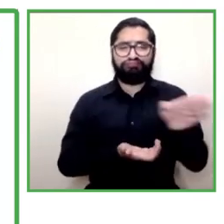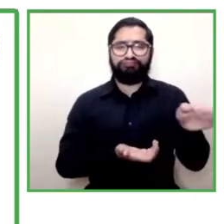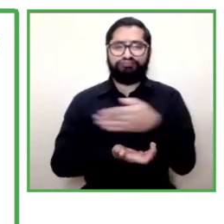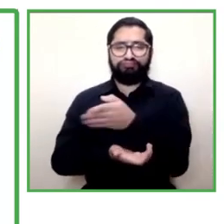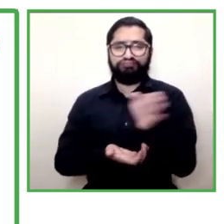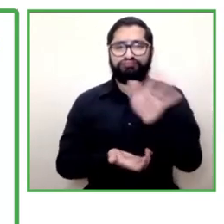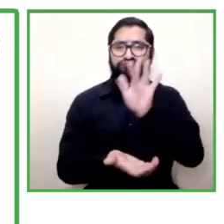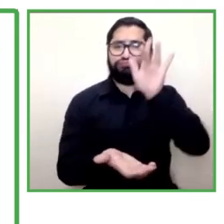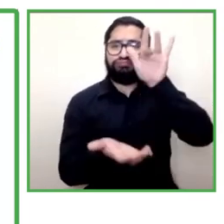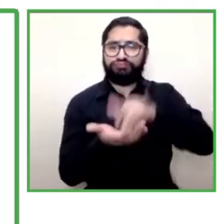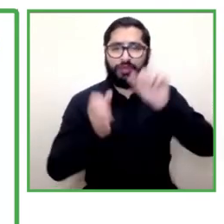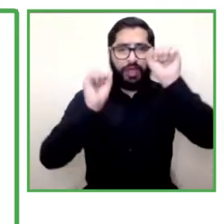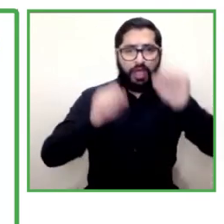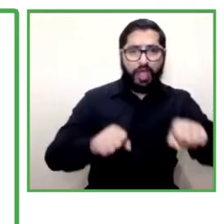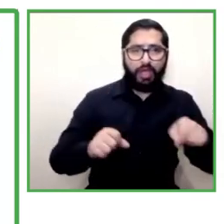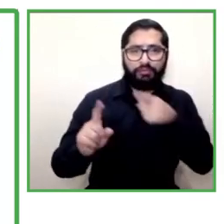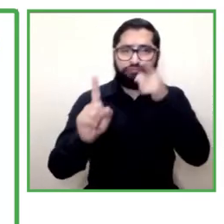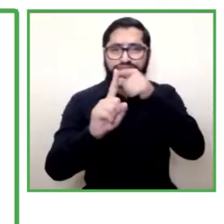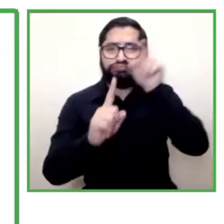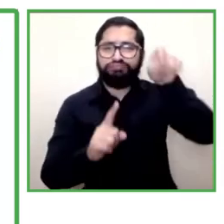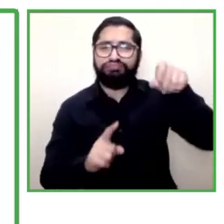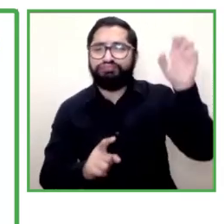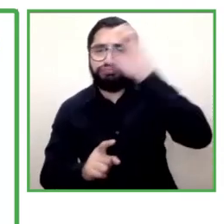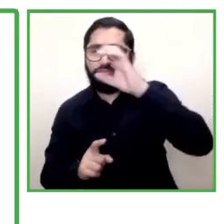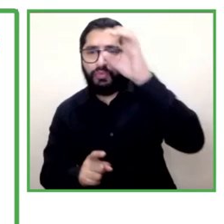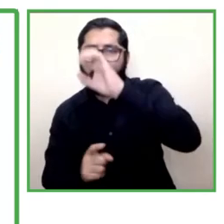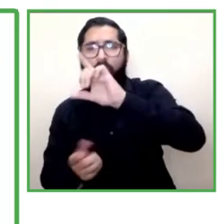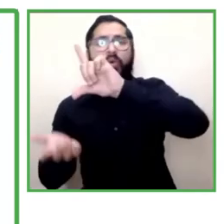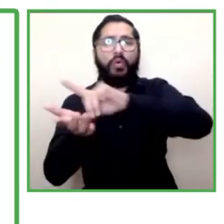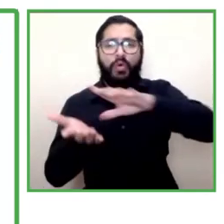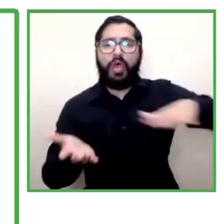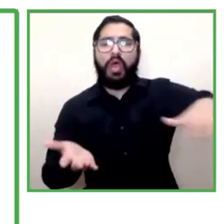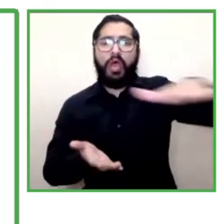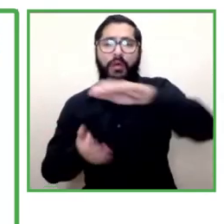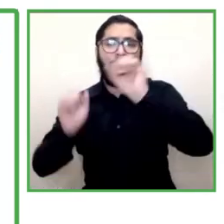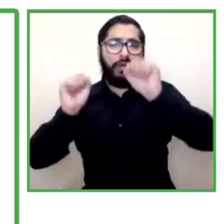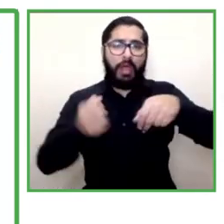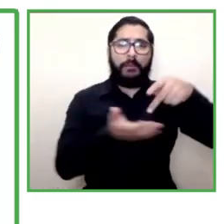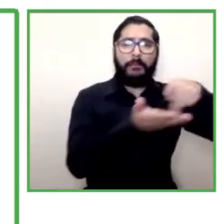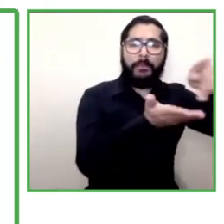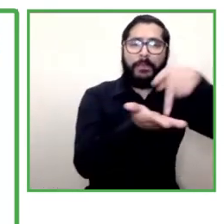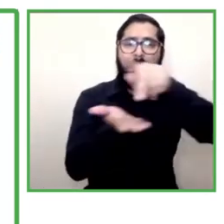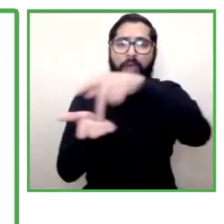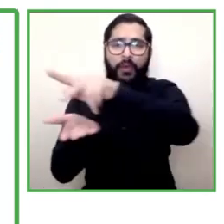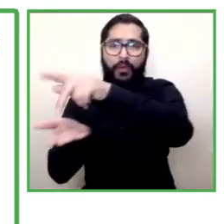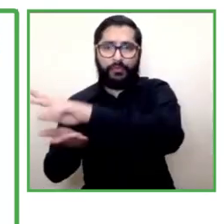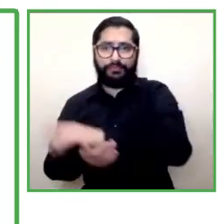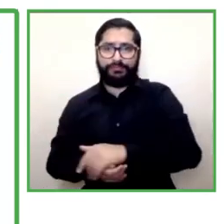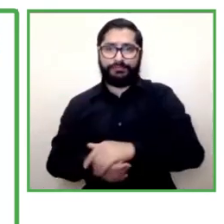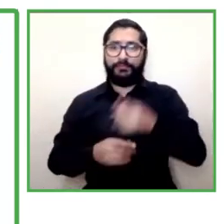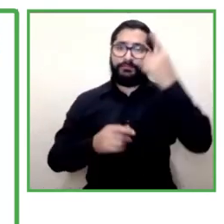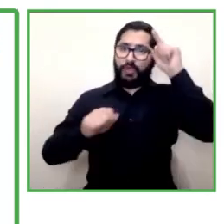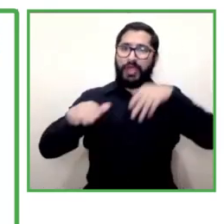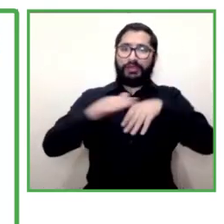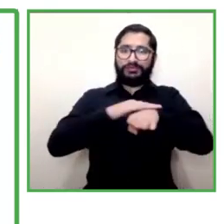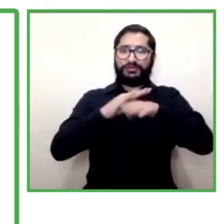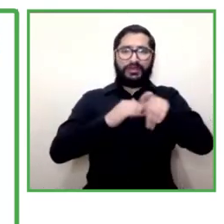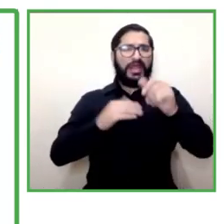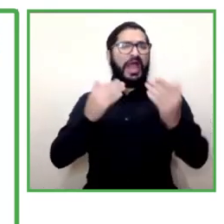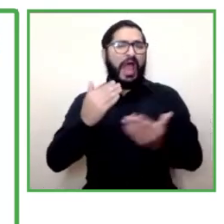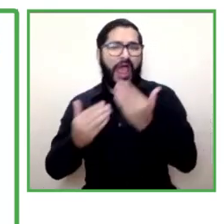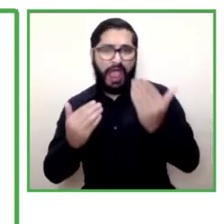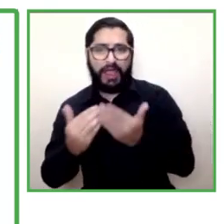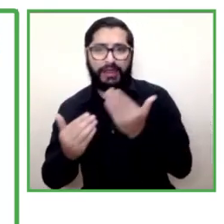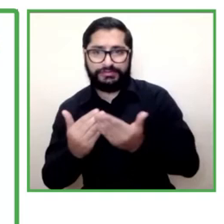it helps the visually impaired to be independent, and they can freely move inside venues. They are notified when they pass